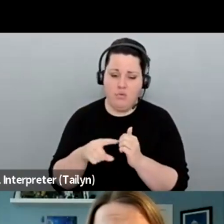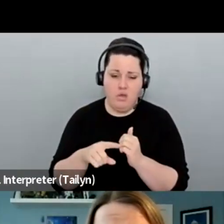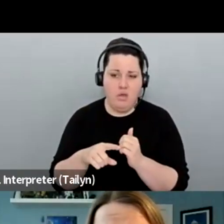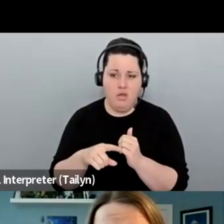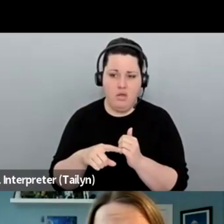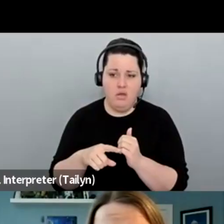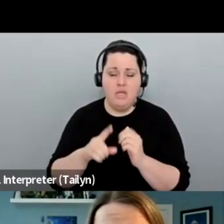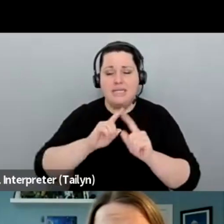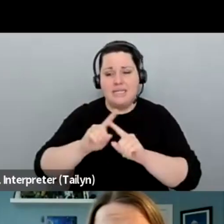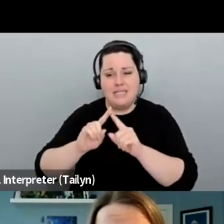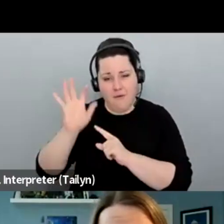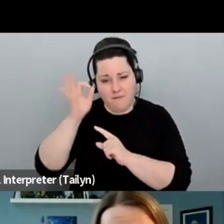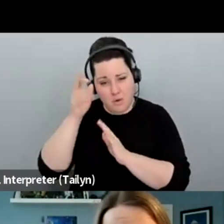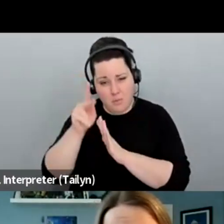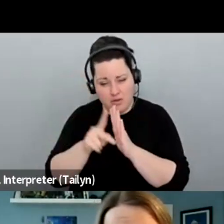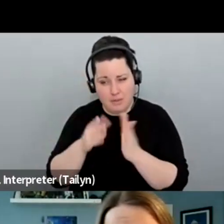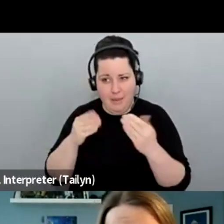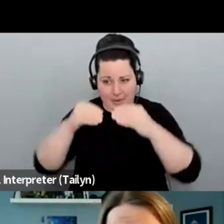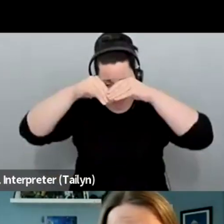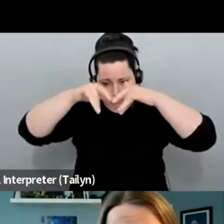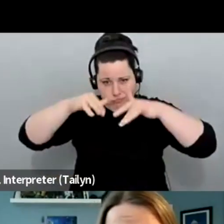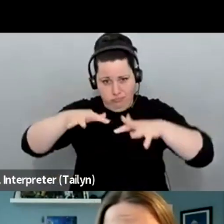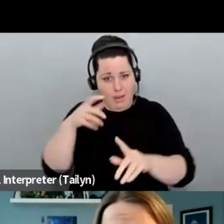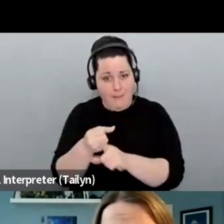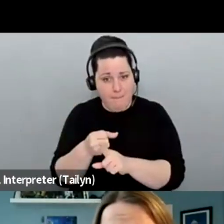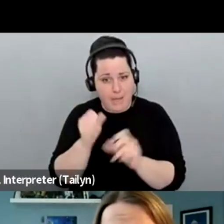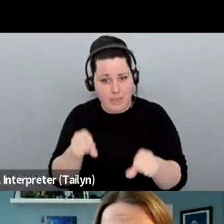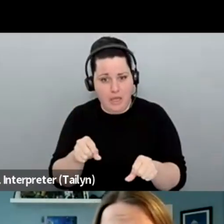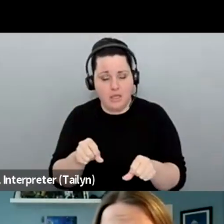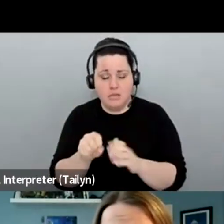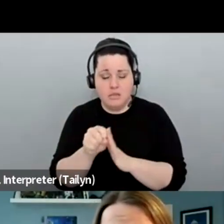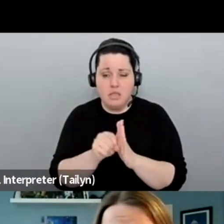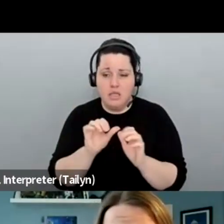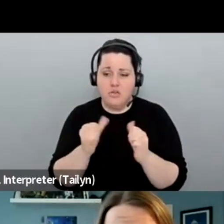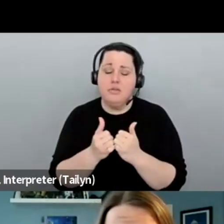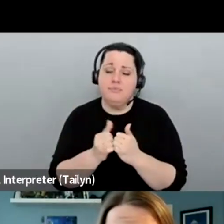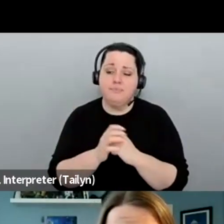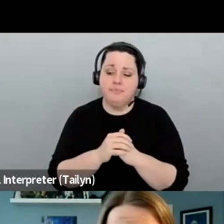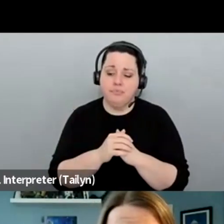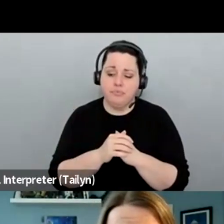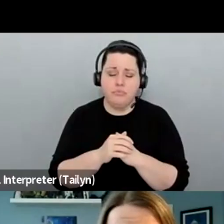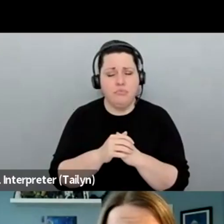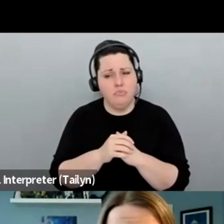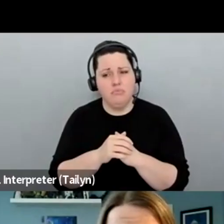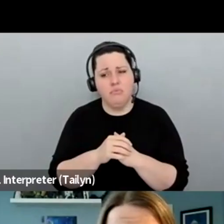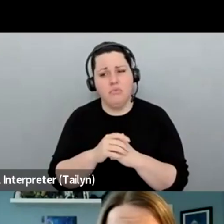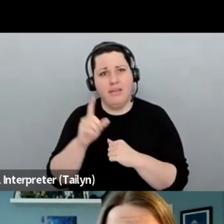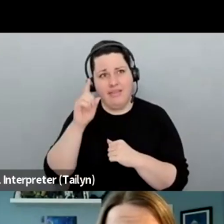these different federal policies might have a trickle-down impact to the state agencies. And I